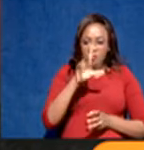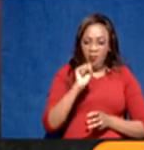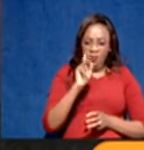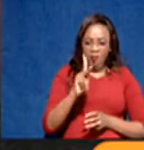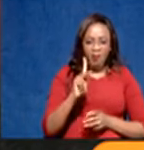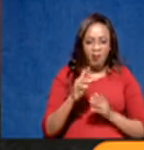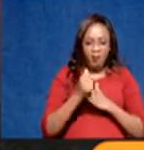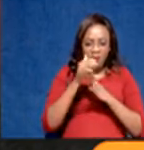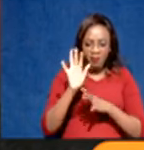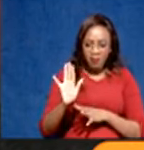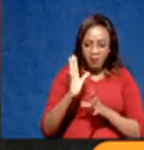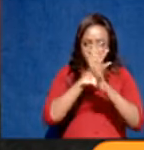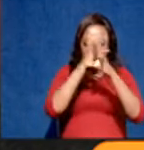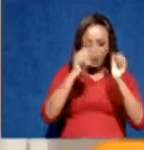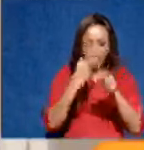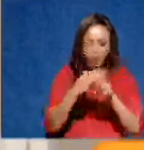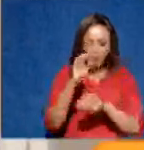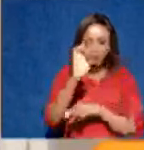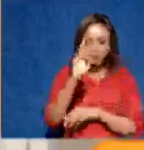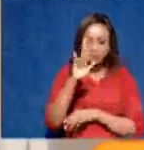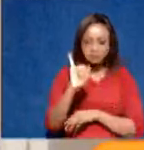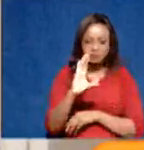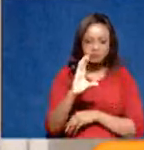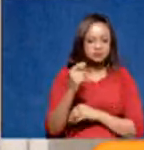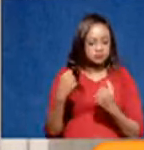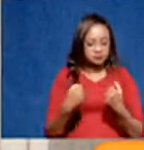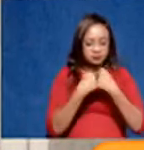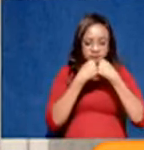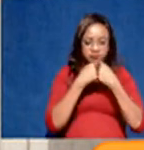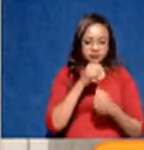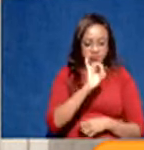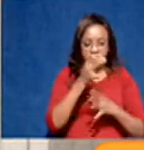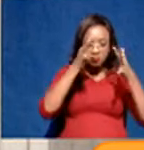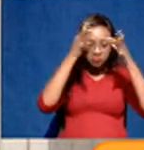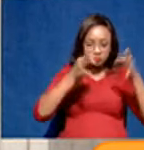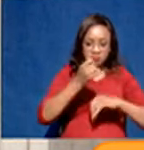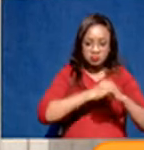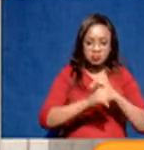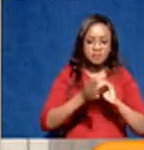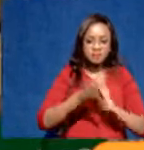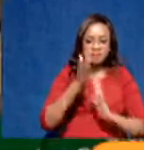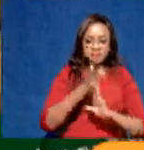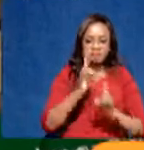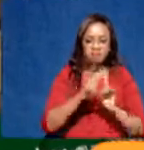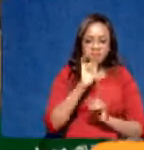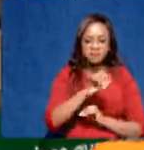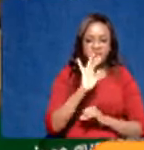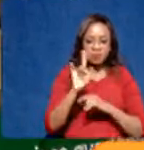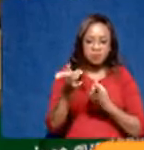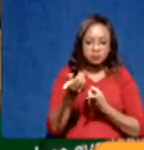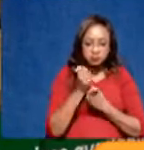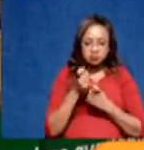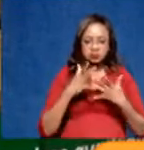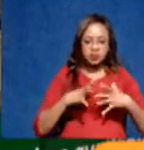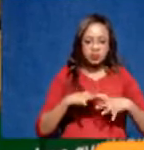Kenya, led by its president Eric Theuri, took issue with what they termed a rash decision that was bound to attract masqueraders